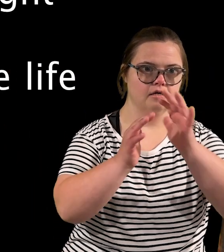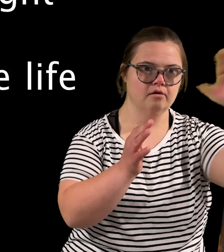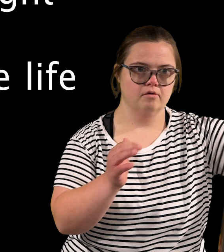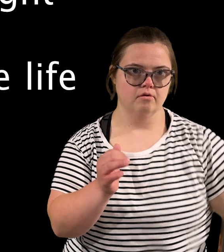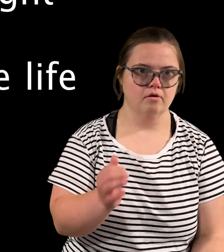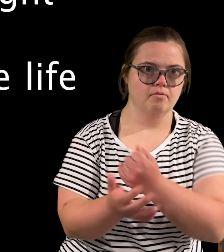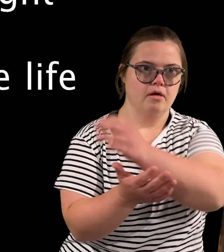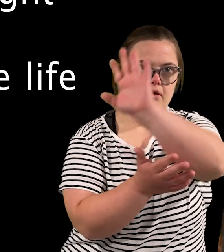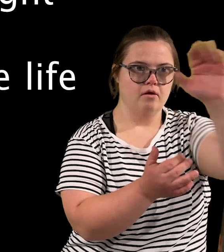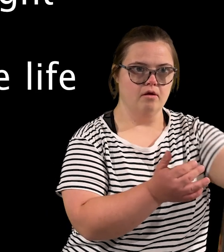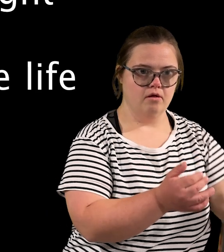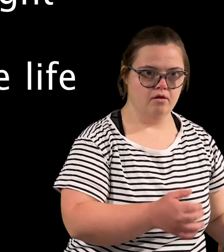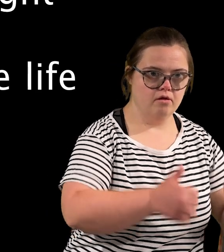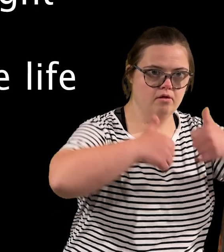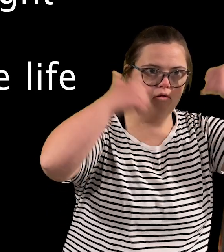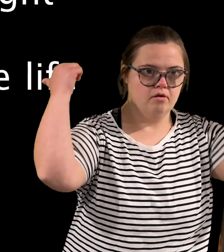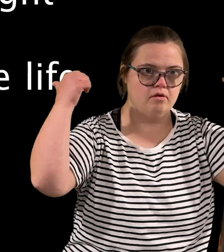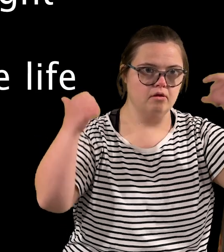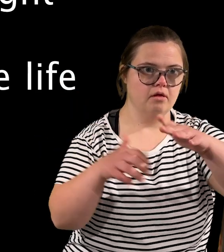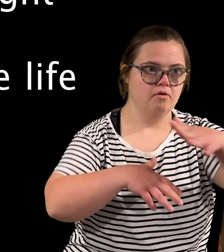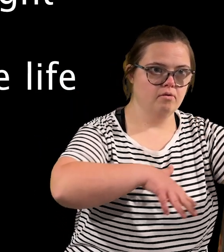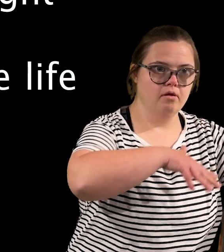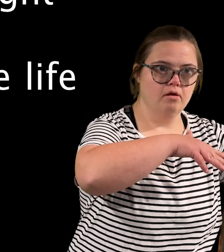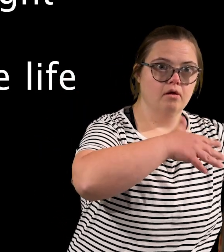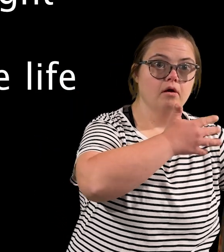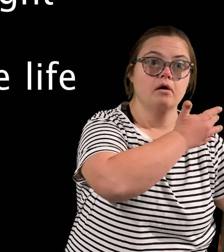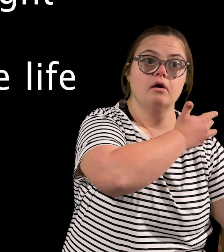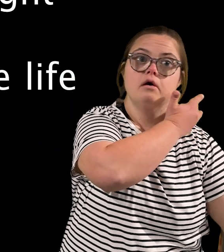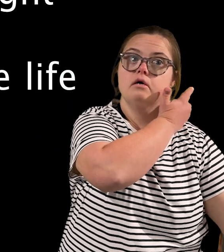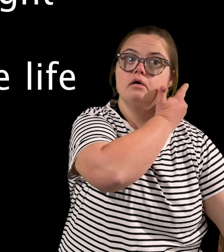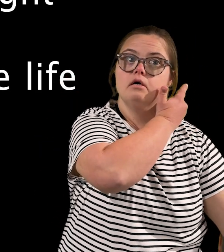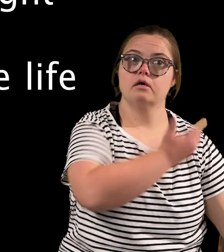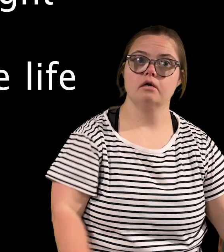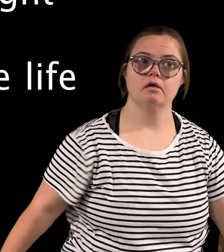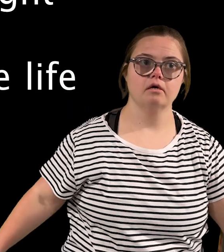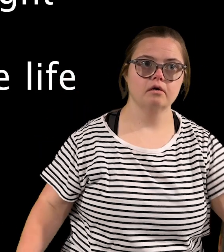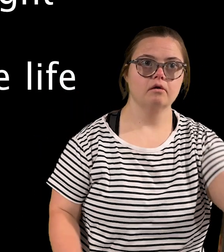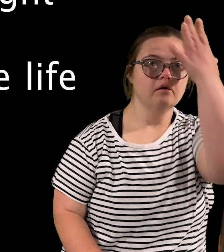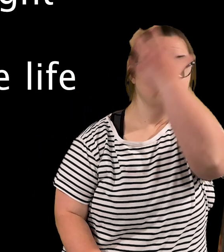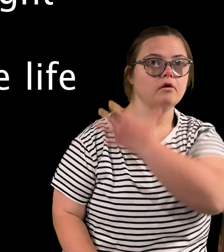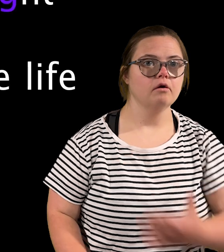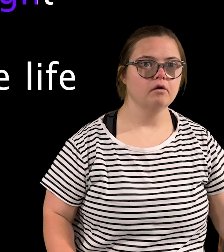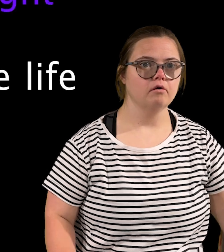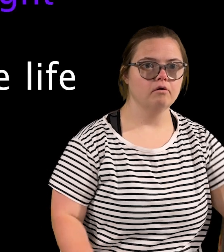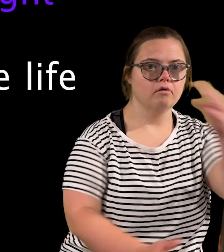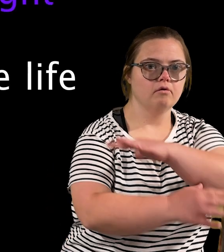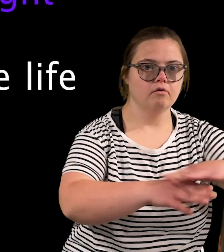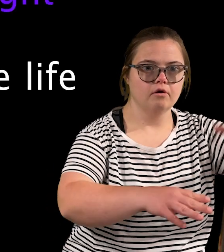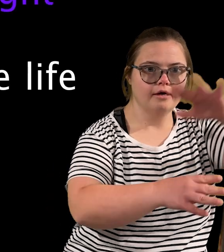You used to captivate me by your raising